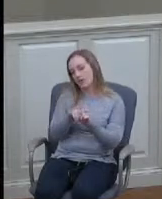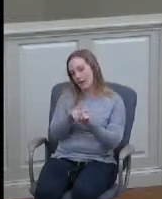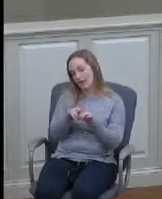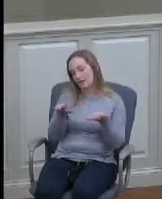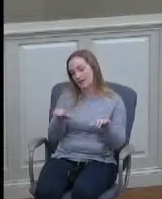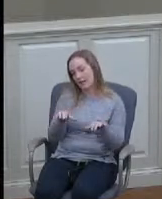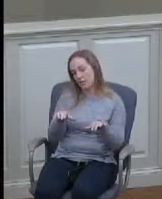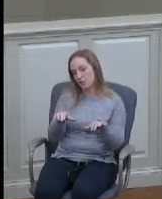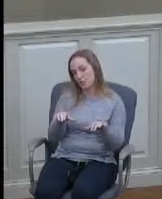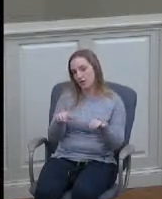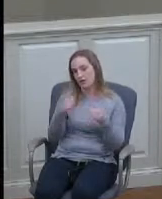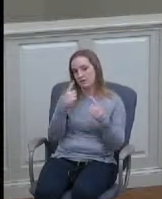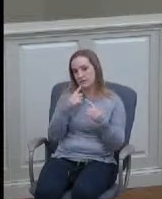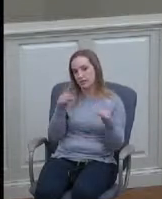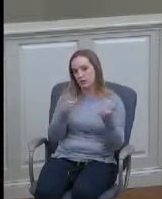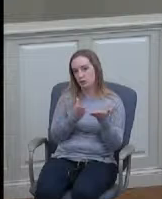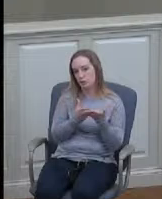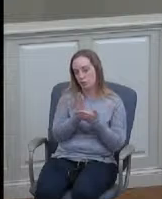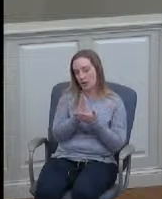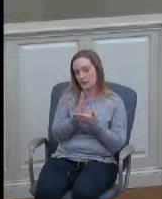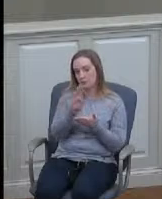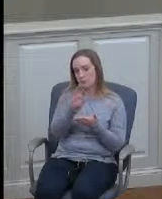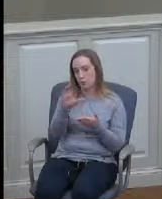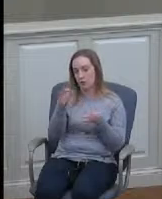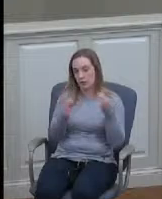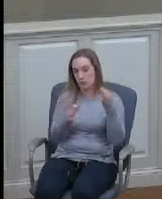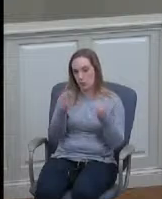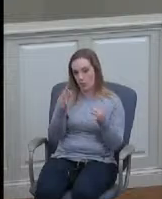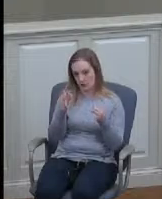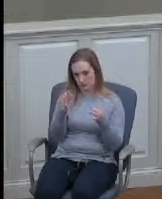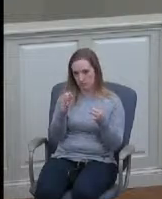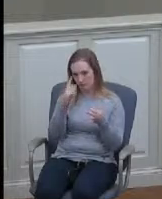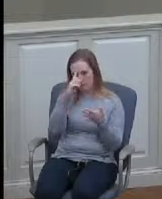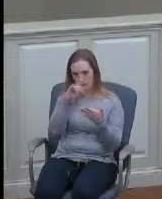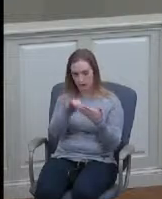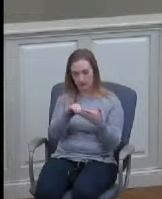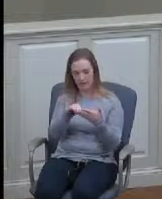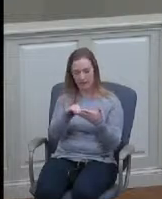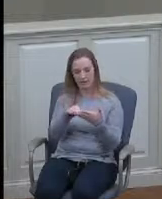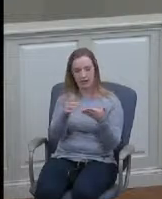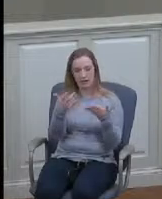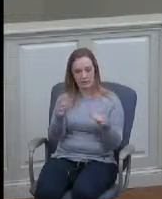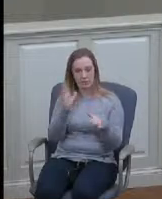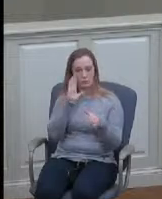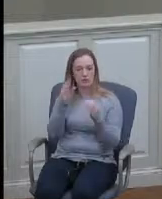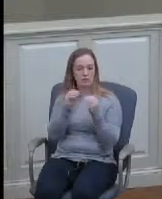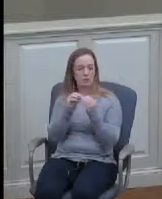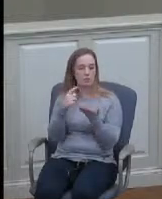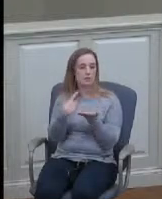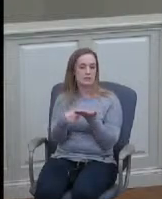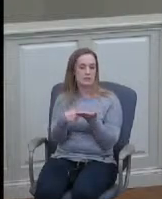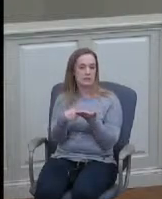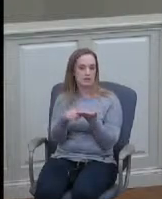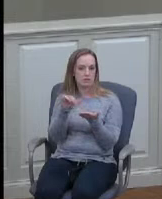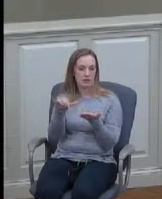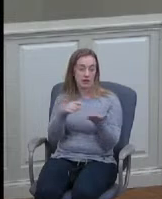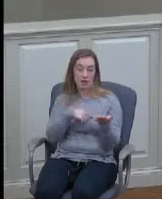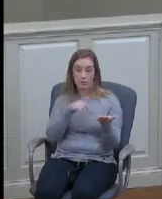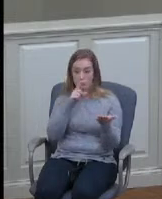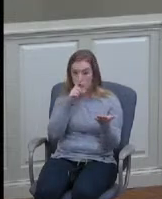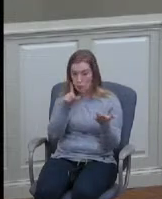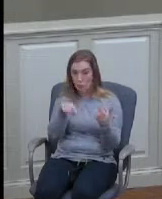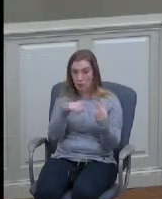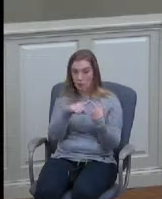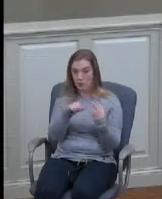declaratory rights in Boyle Circuit Court to that end. And then there will be more discussion on that, I'm sure, as the